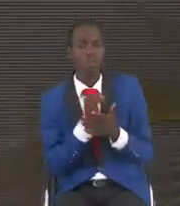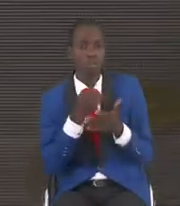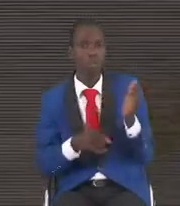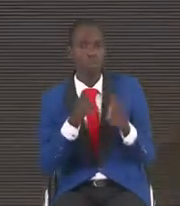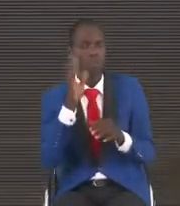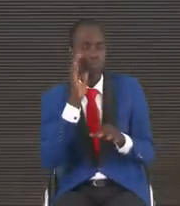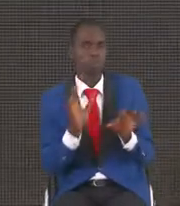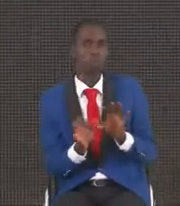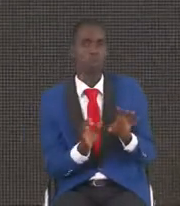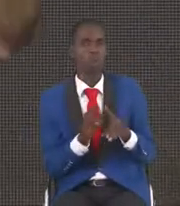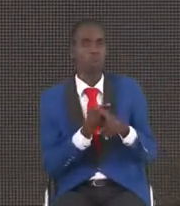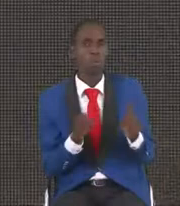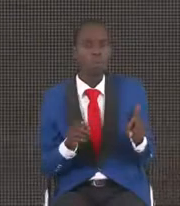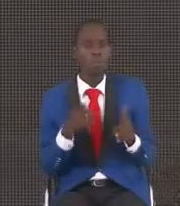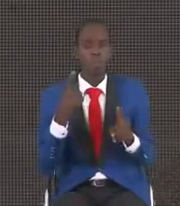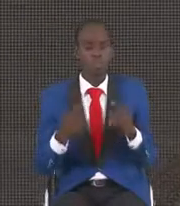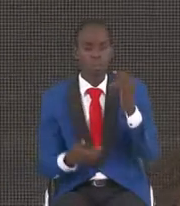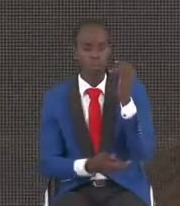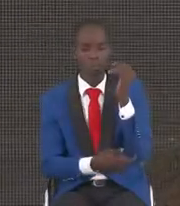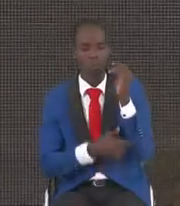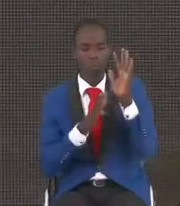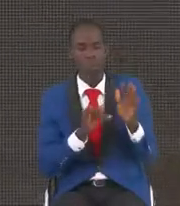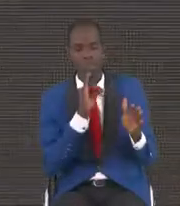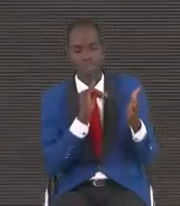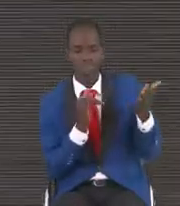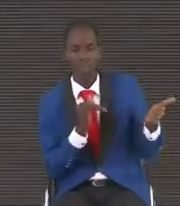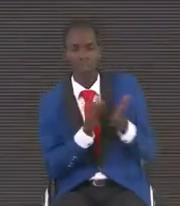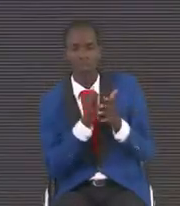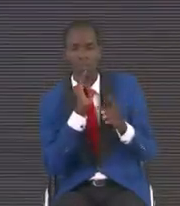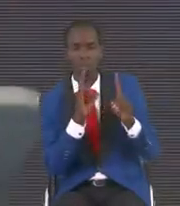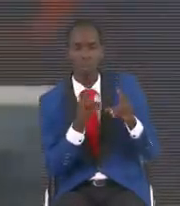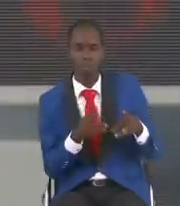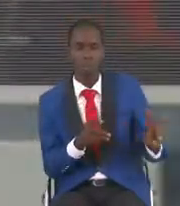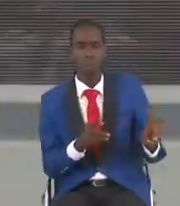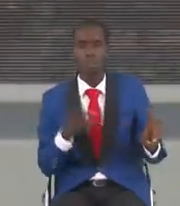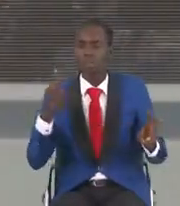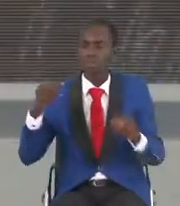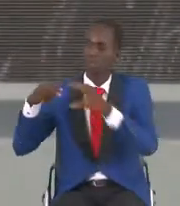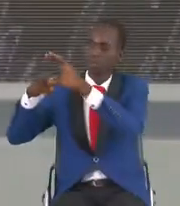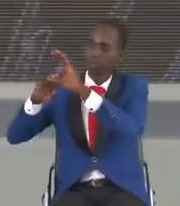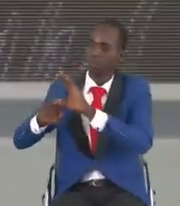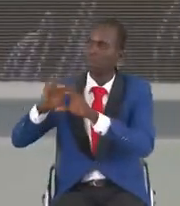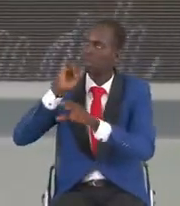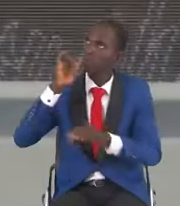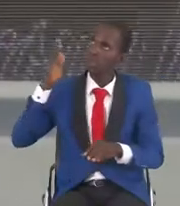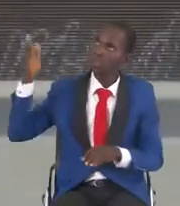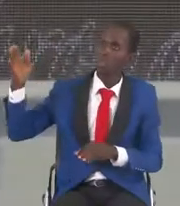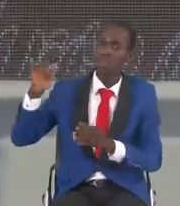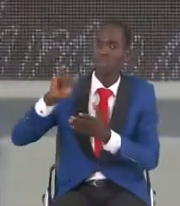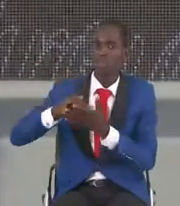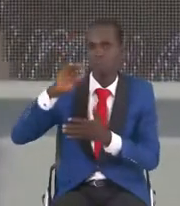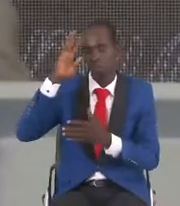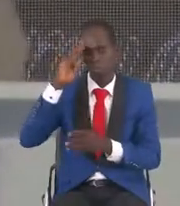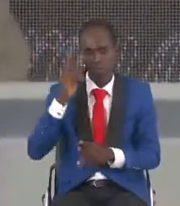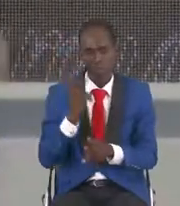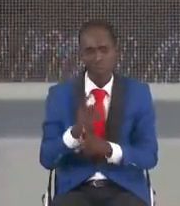then the tempter is there. That's one stream. The throne is there. And that man kept his